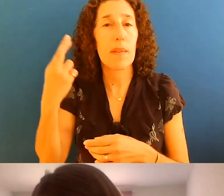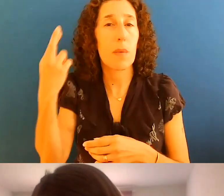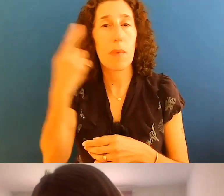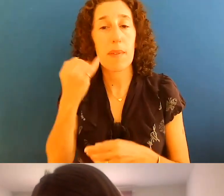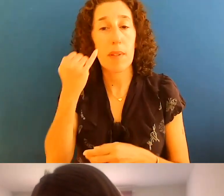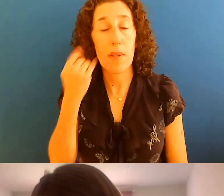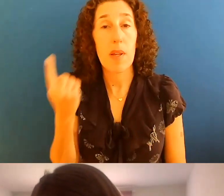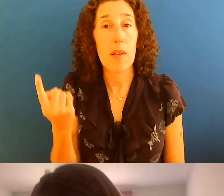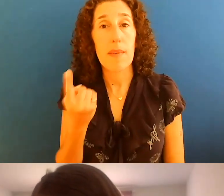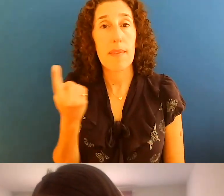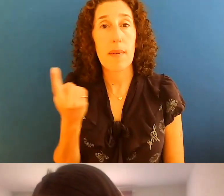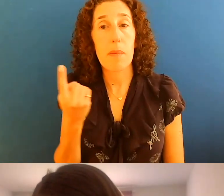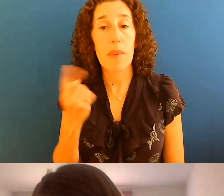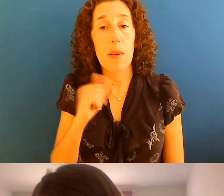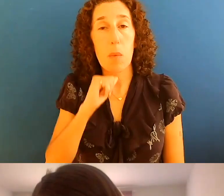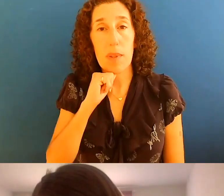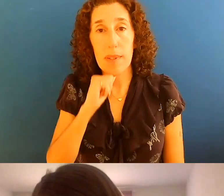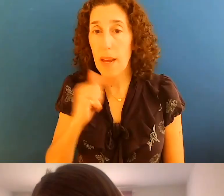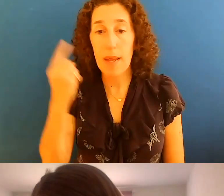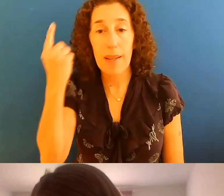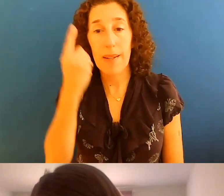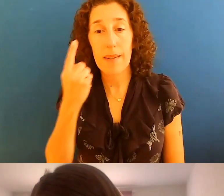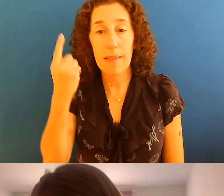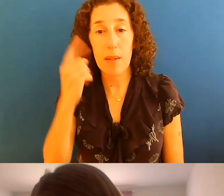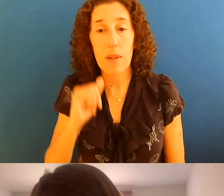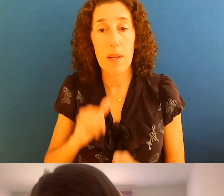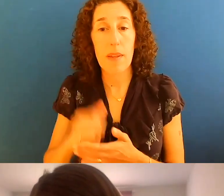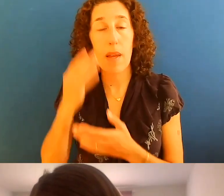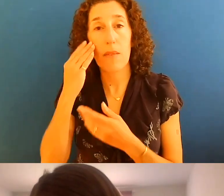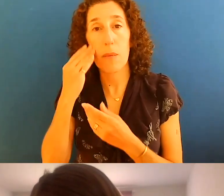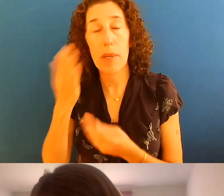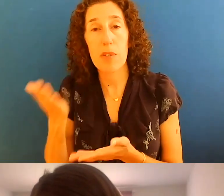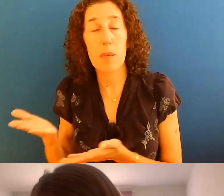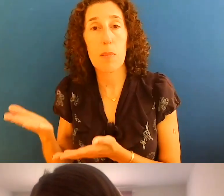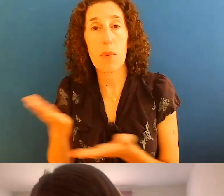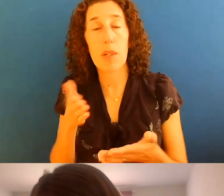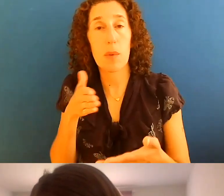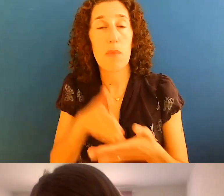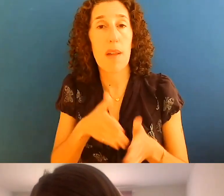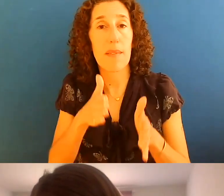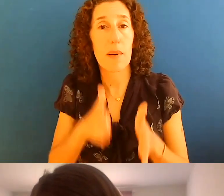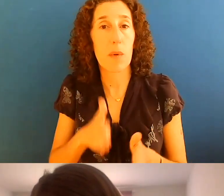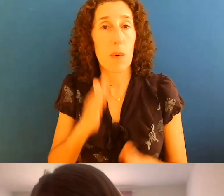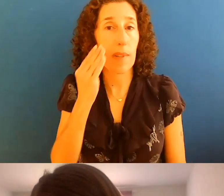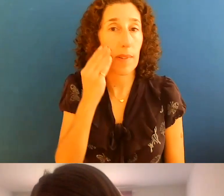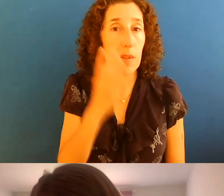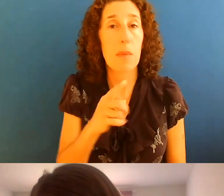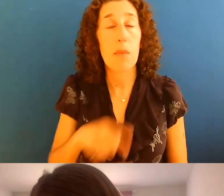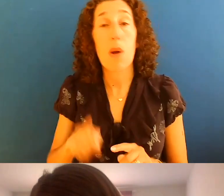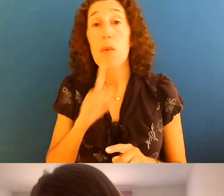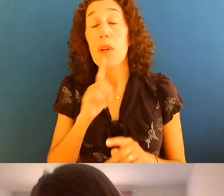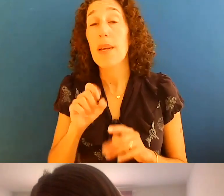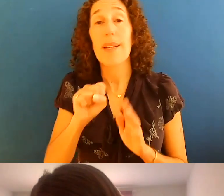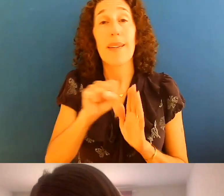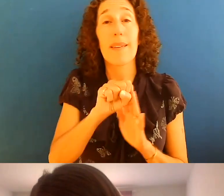been considered, certainly bring that information to the prosecutor's attention. But ultimately, if the state's attorney's office